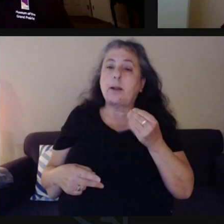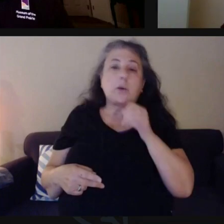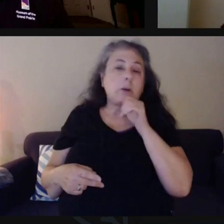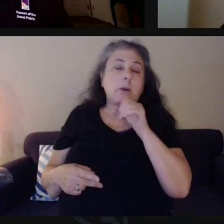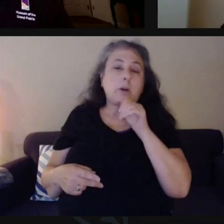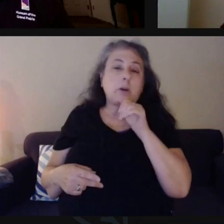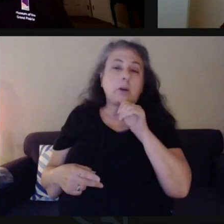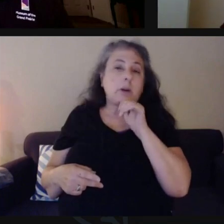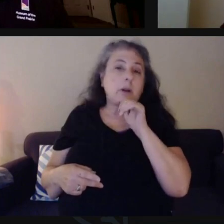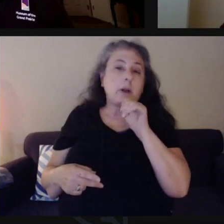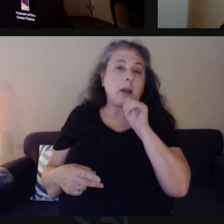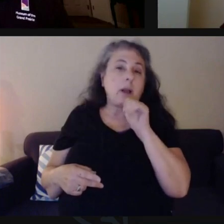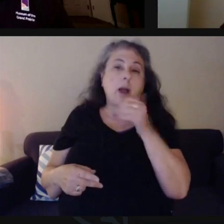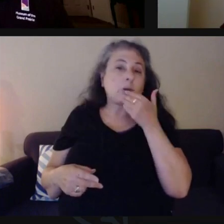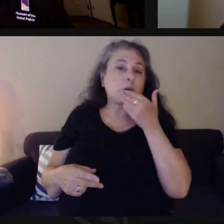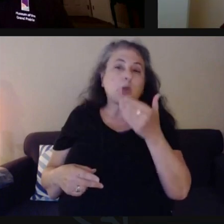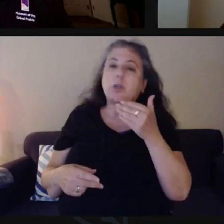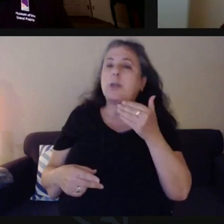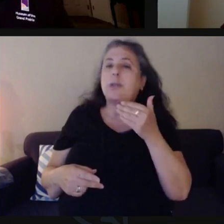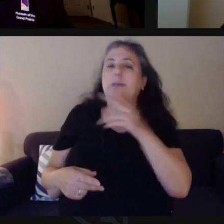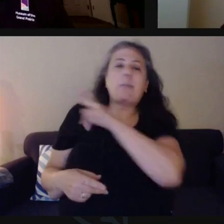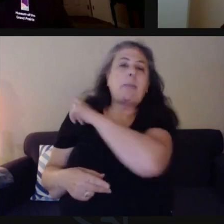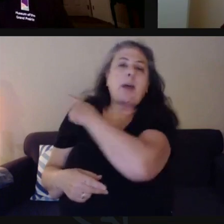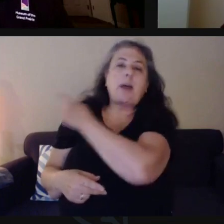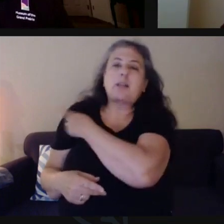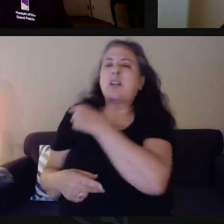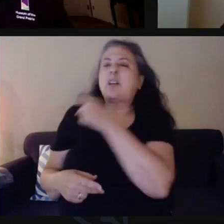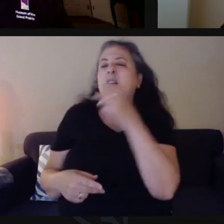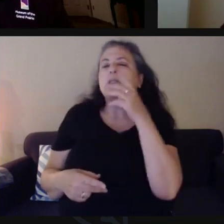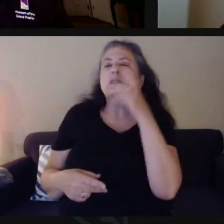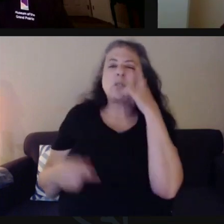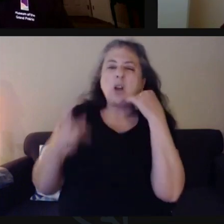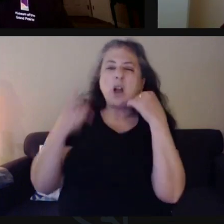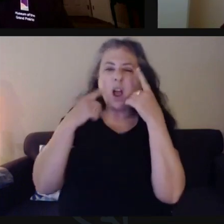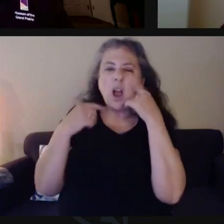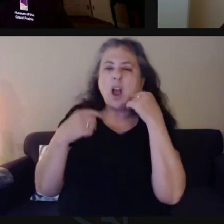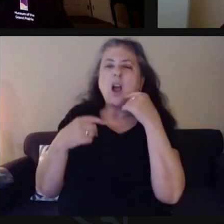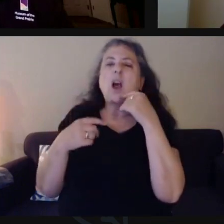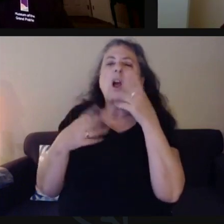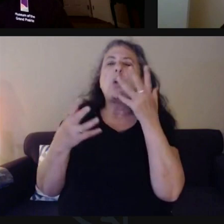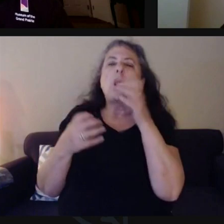I wasn't a good patient. I cried for my mom and